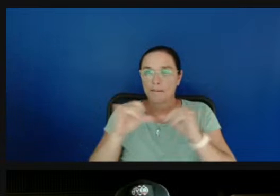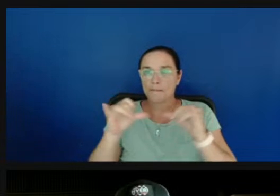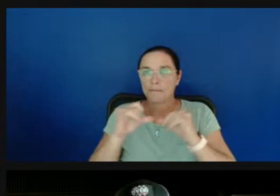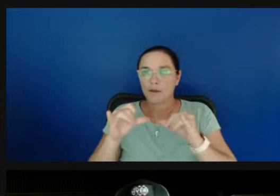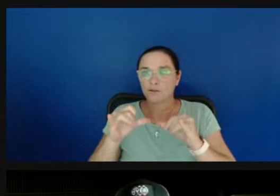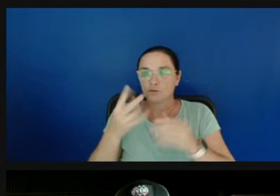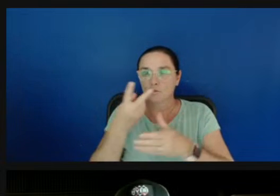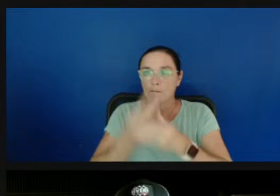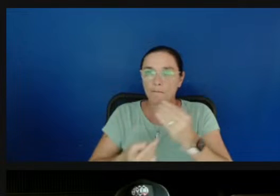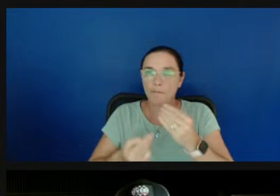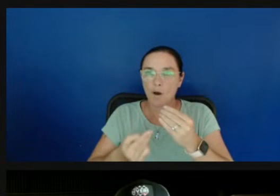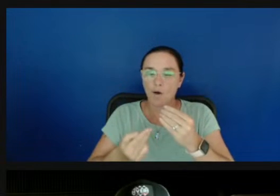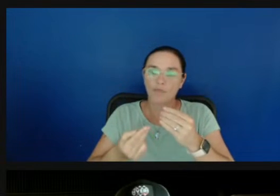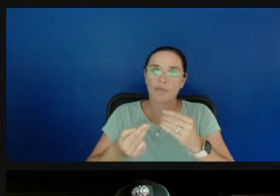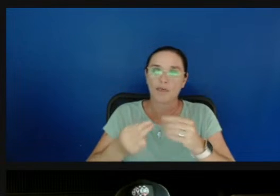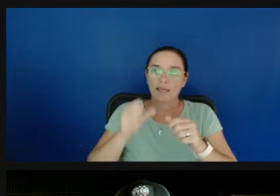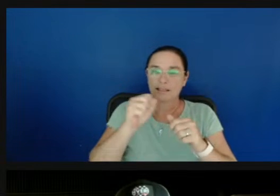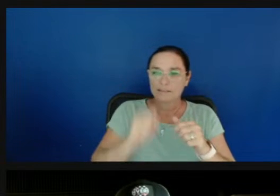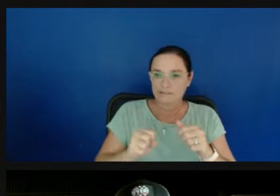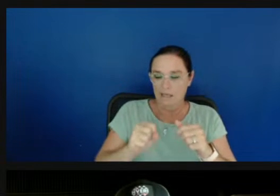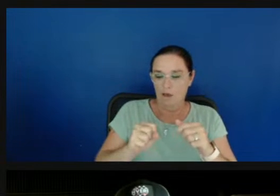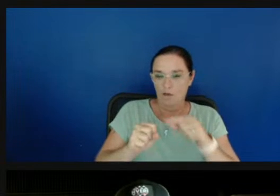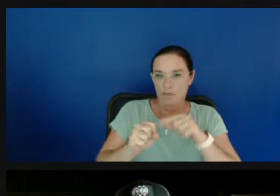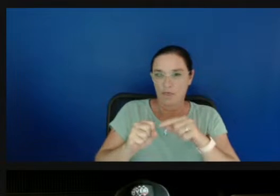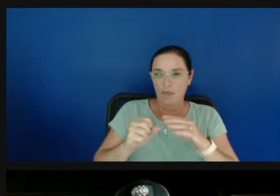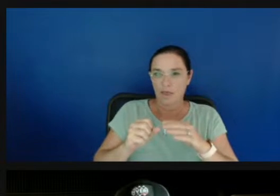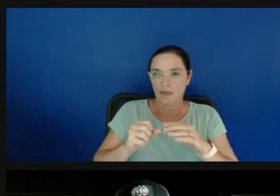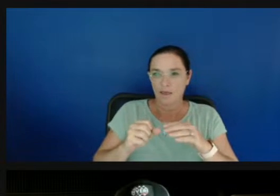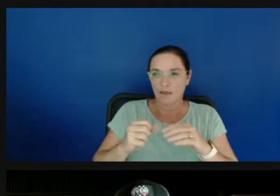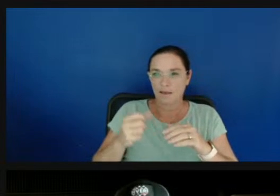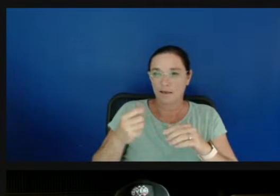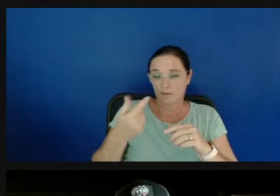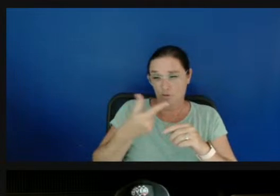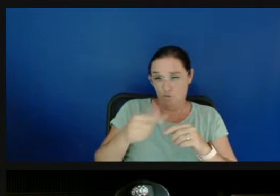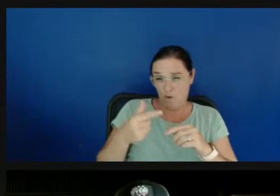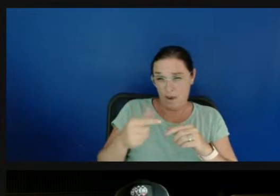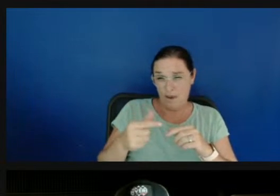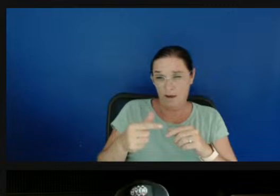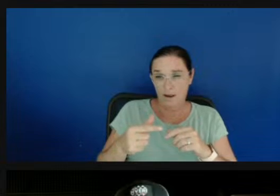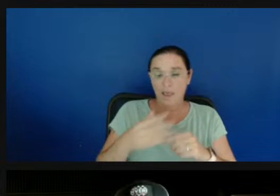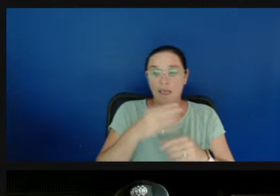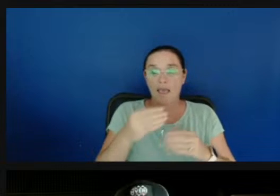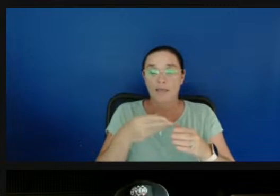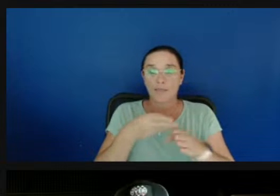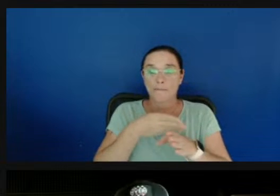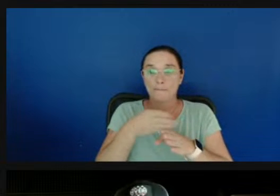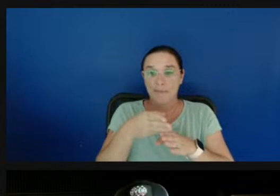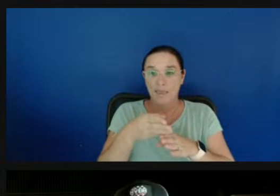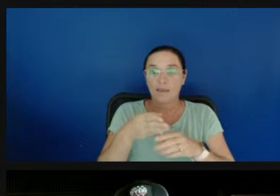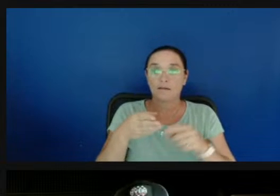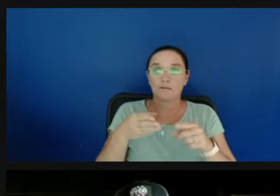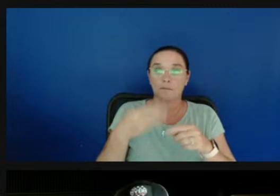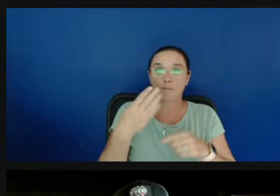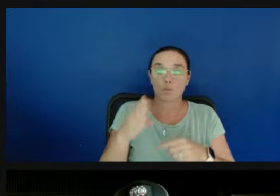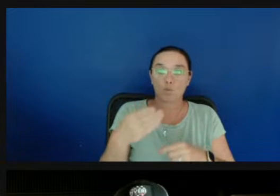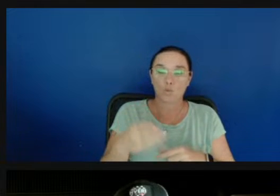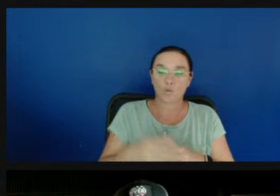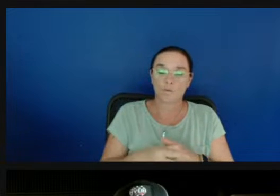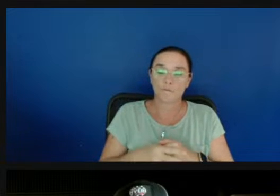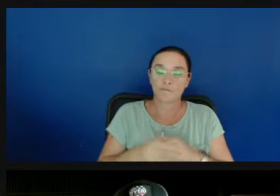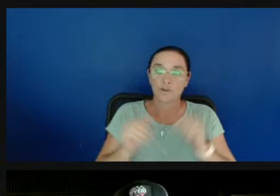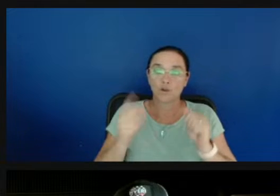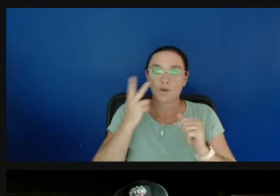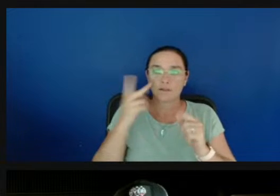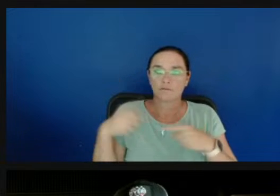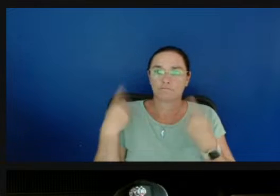areas. The South Caldera often shows in this green signal, and the main caldera in the blue. And you can see over the last week, we